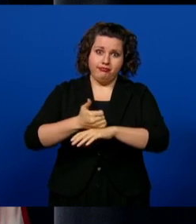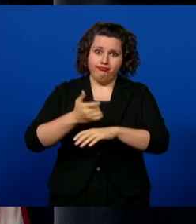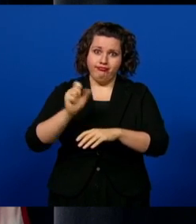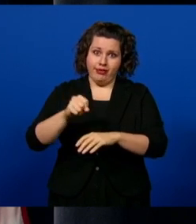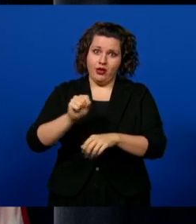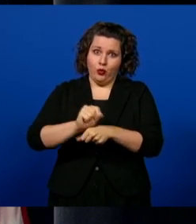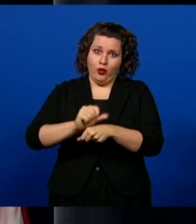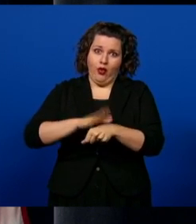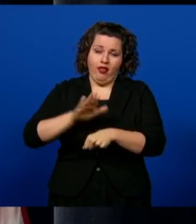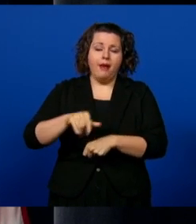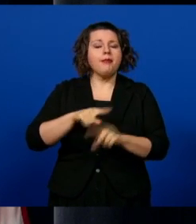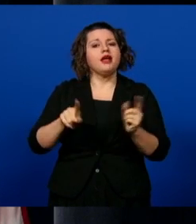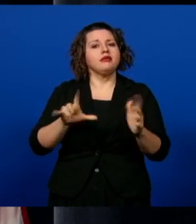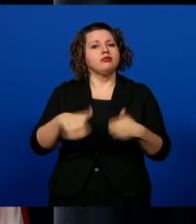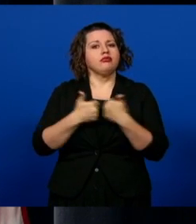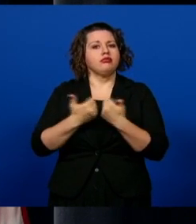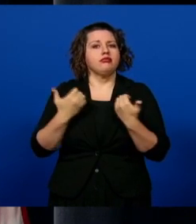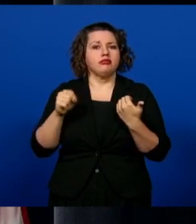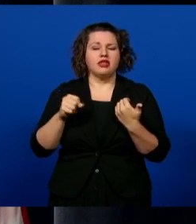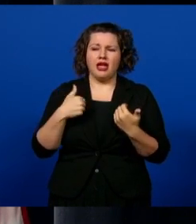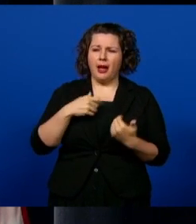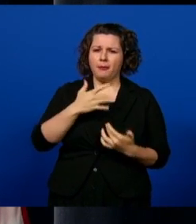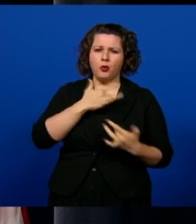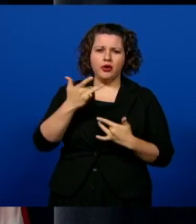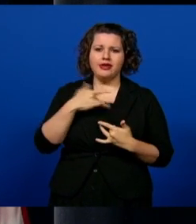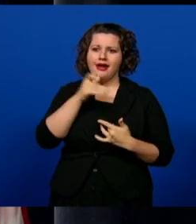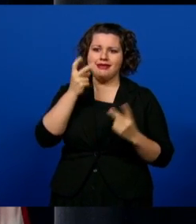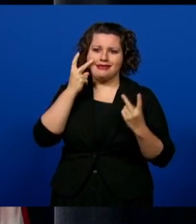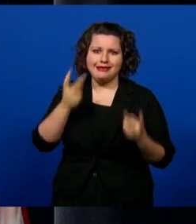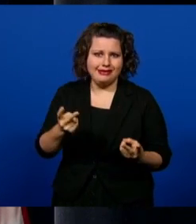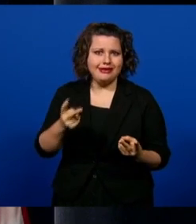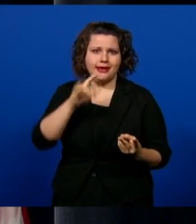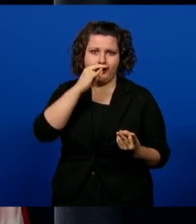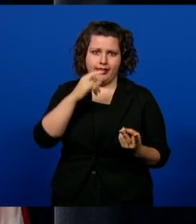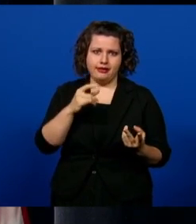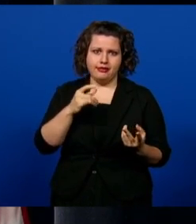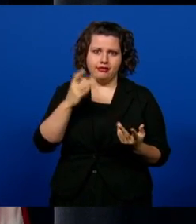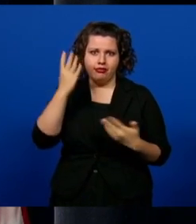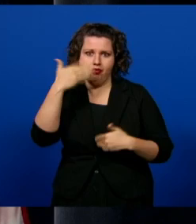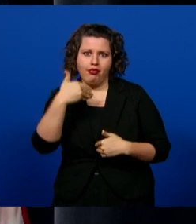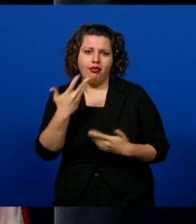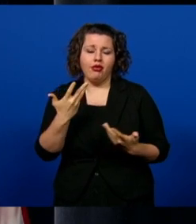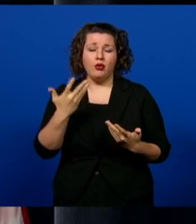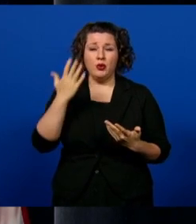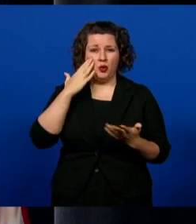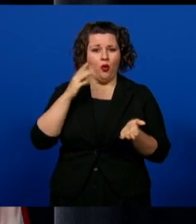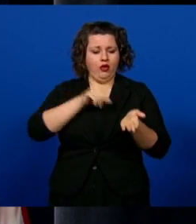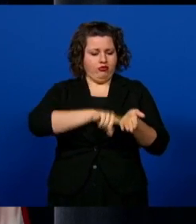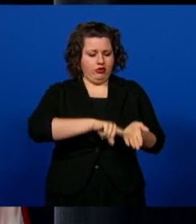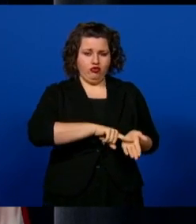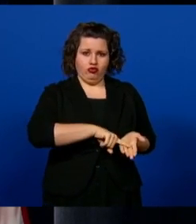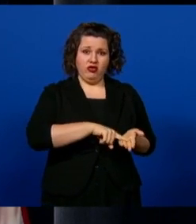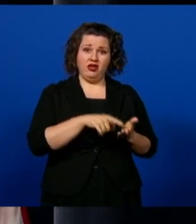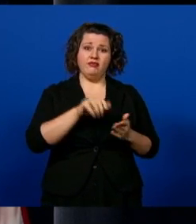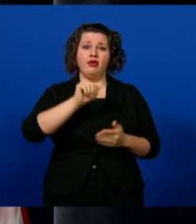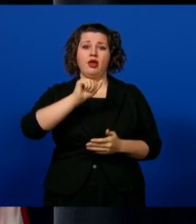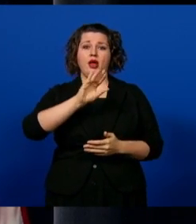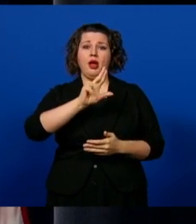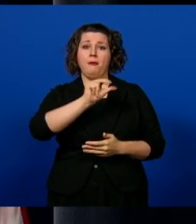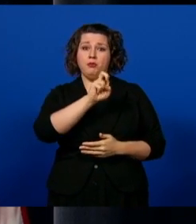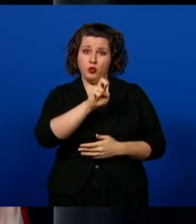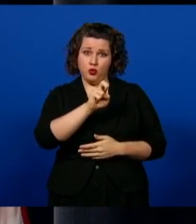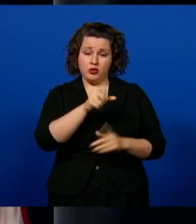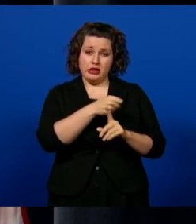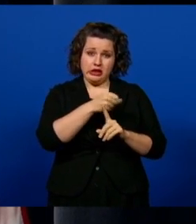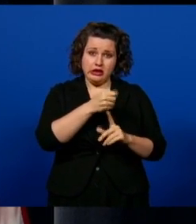challenge. I worry about not having eyes on kids. We know from the research that abuse issues are often found or